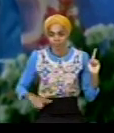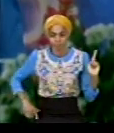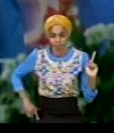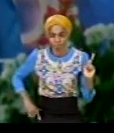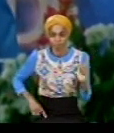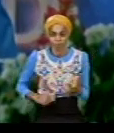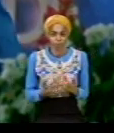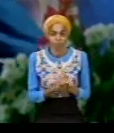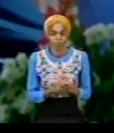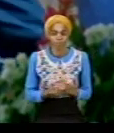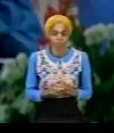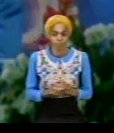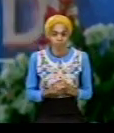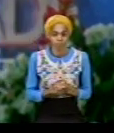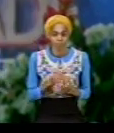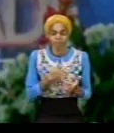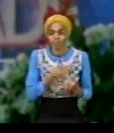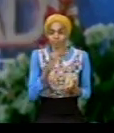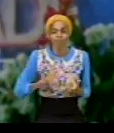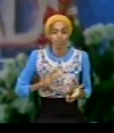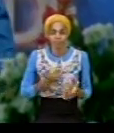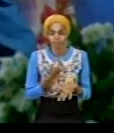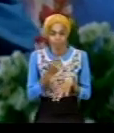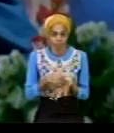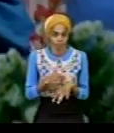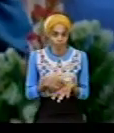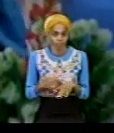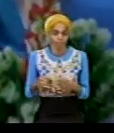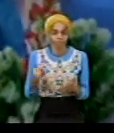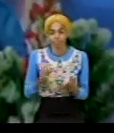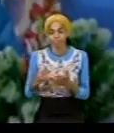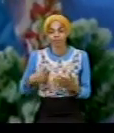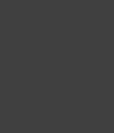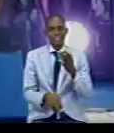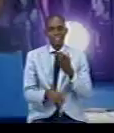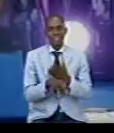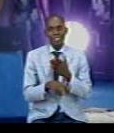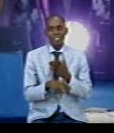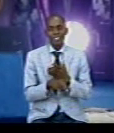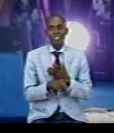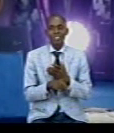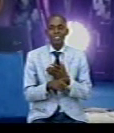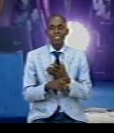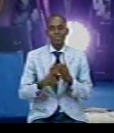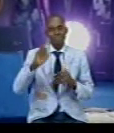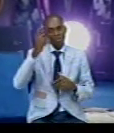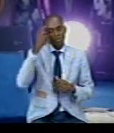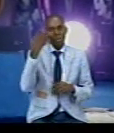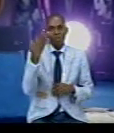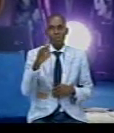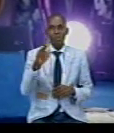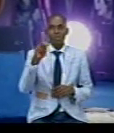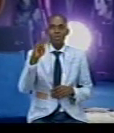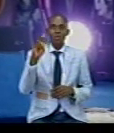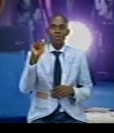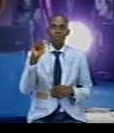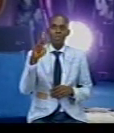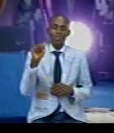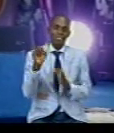Lord. This is our time. We have been waiting for it. We appreciate